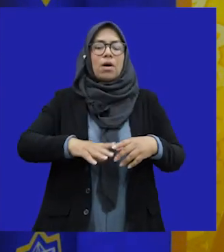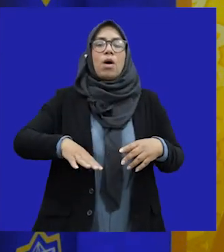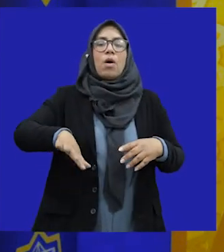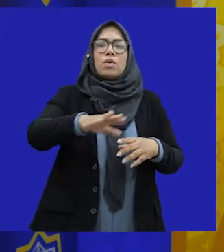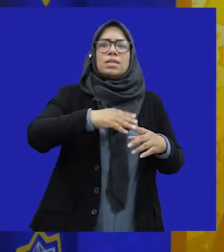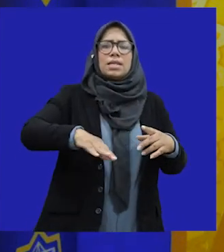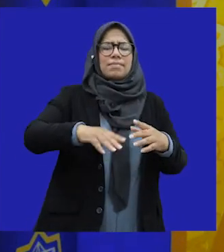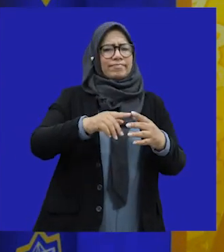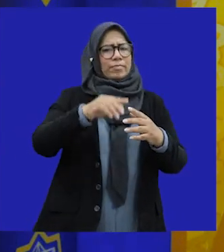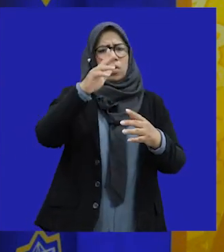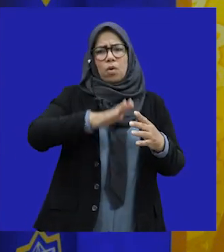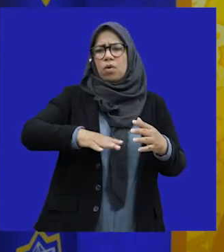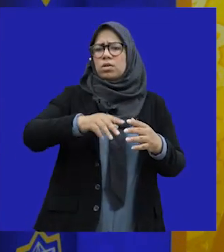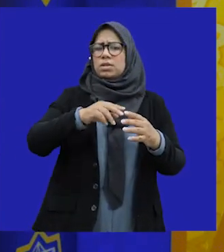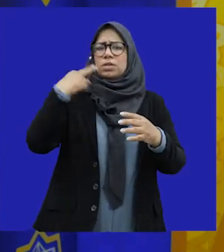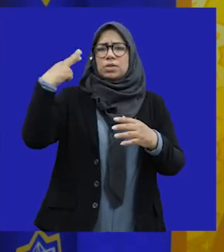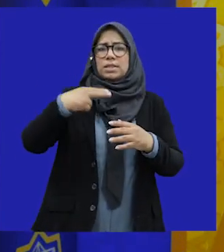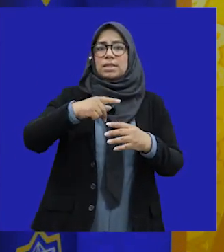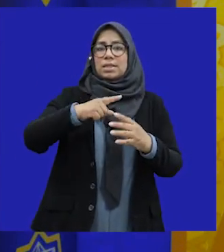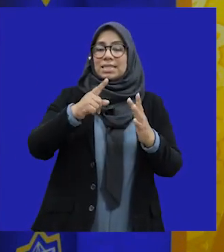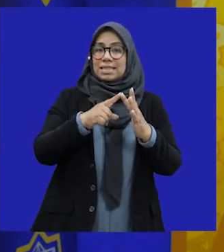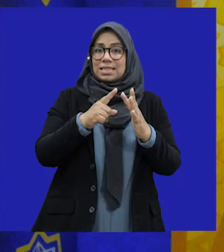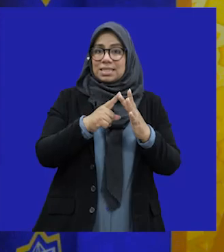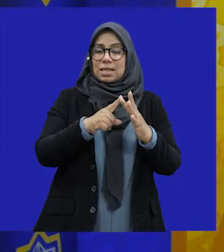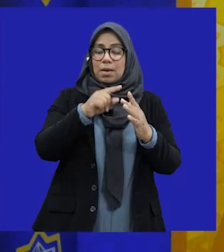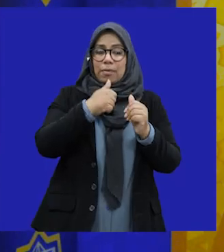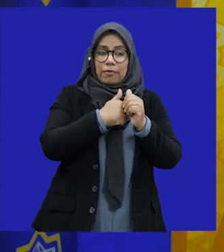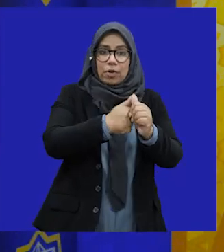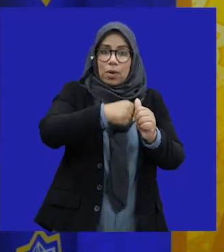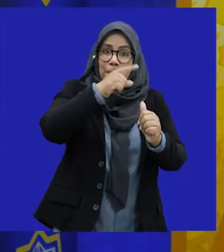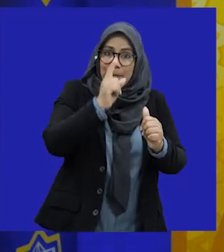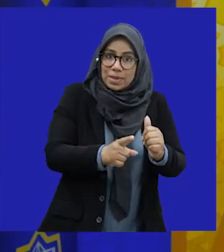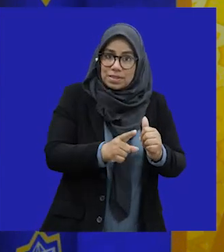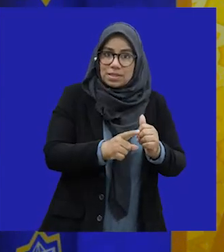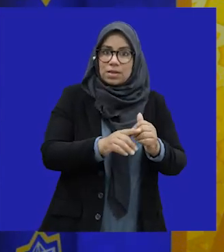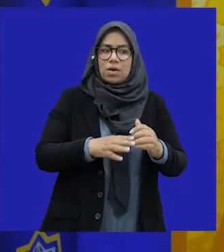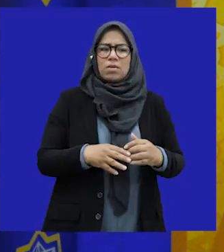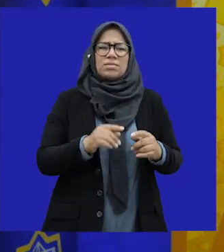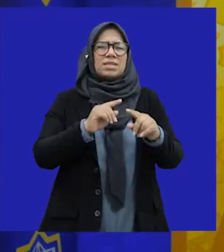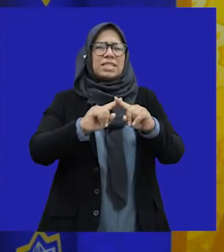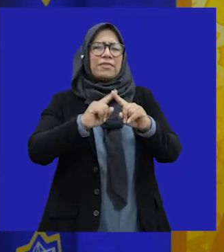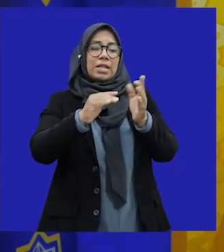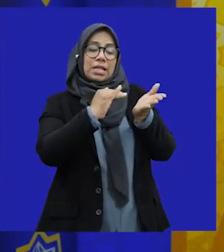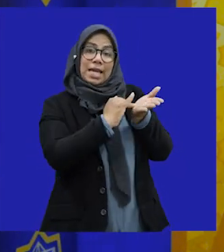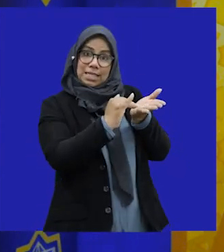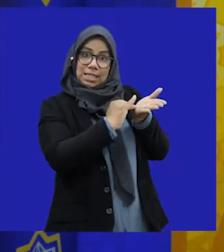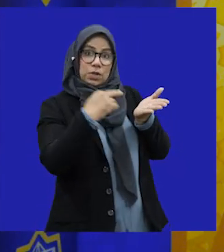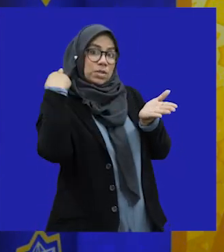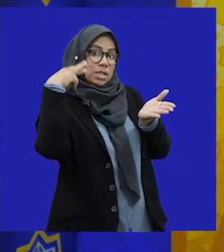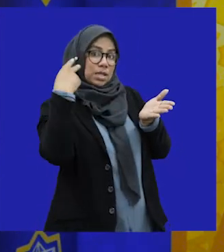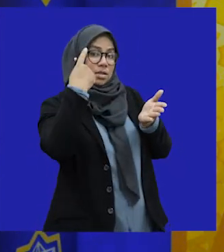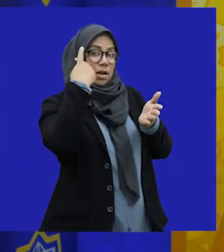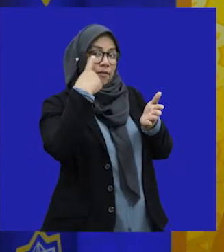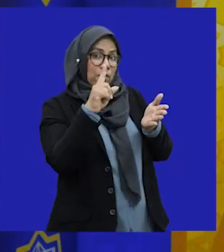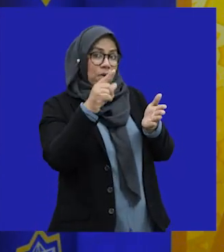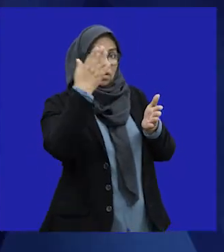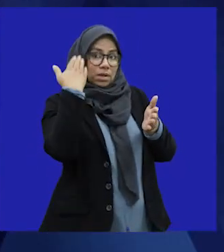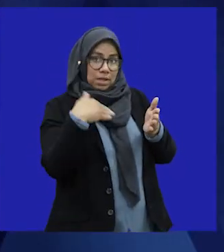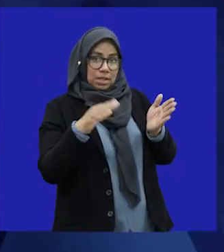impure state that might prevent him or her from praying these obligatory